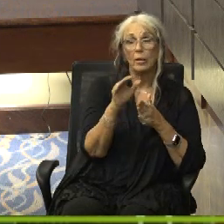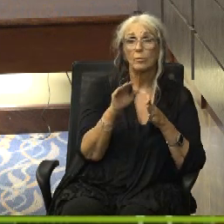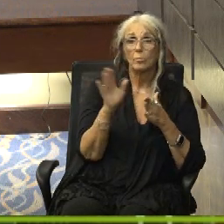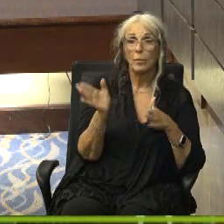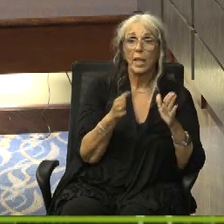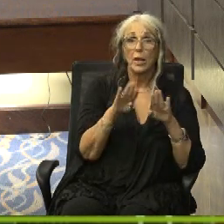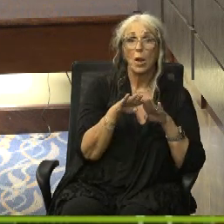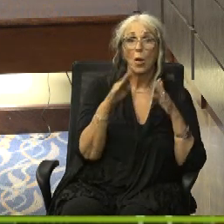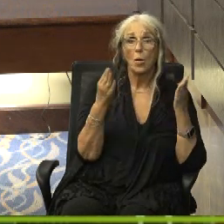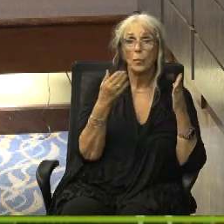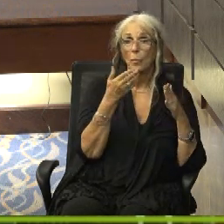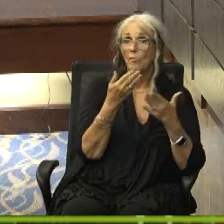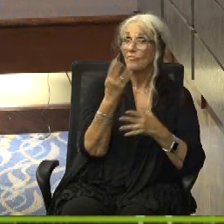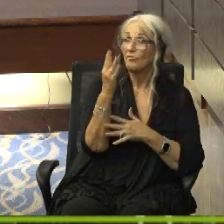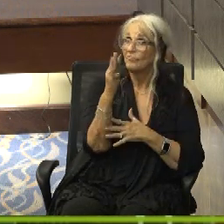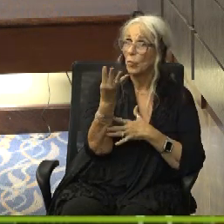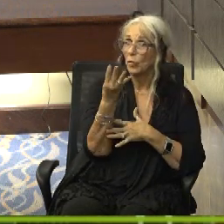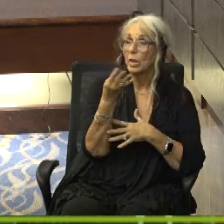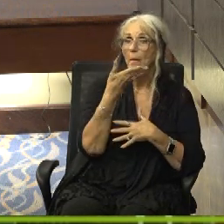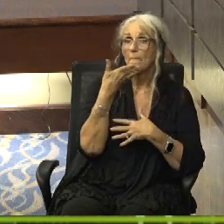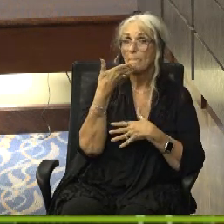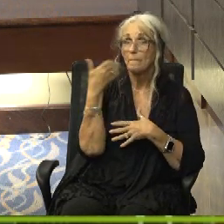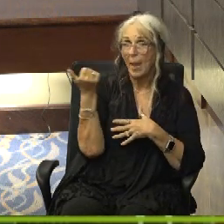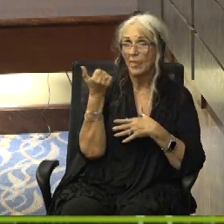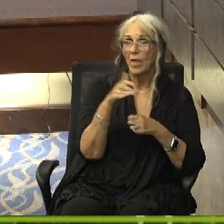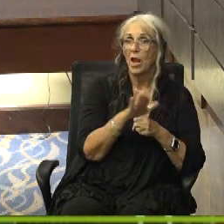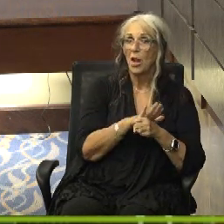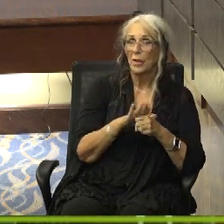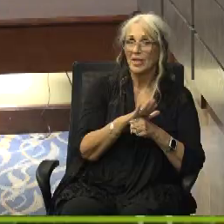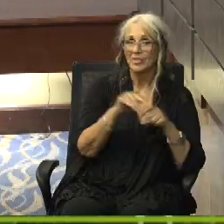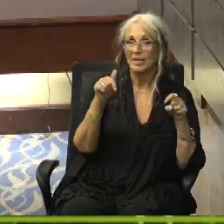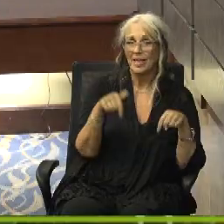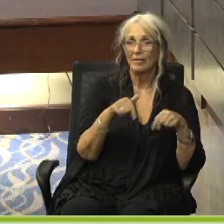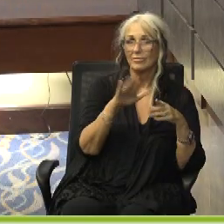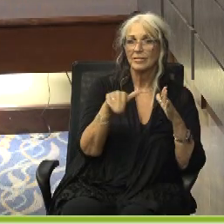their 4th and best location here in Central Texas.